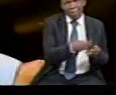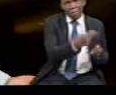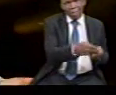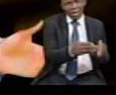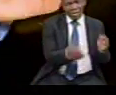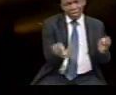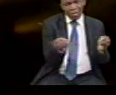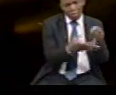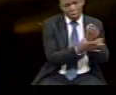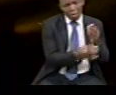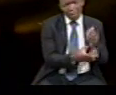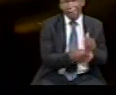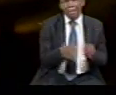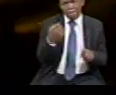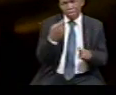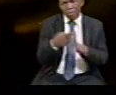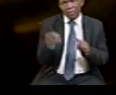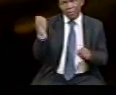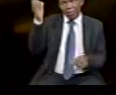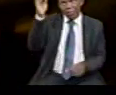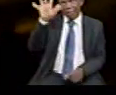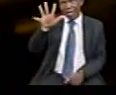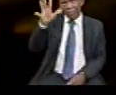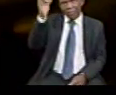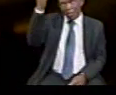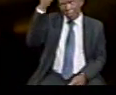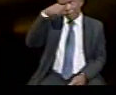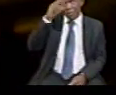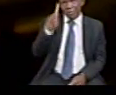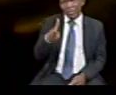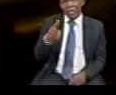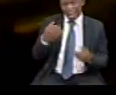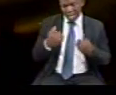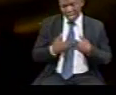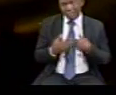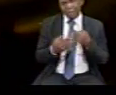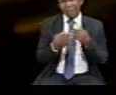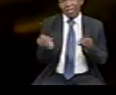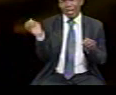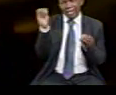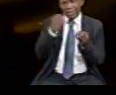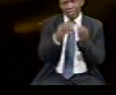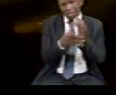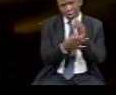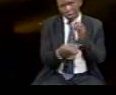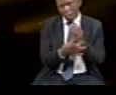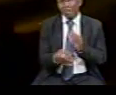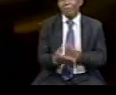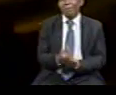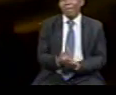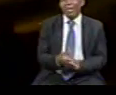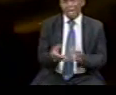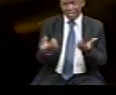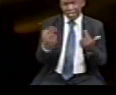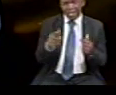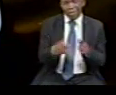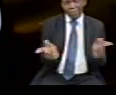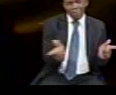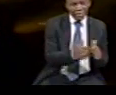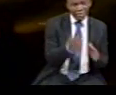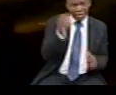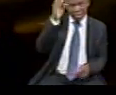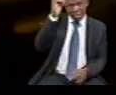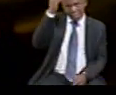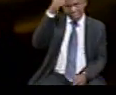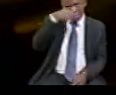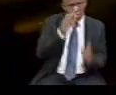a reserve to replenish their lamp. The foolish one did not get a reserve. And they came to the wise, give us some of your oil. They